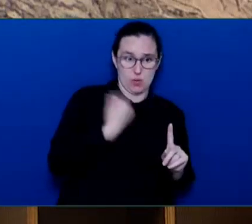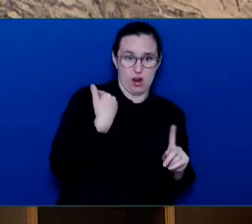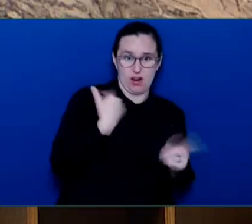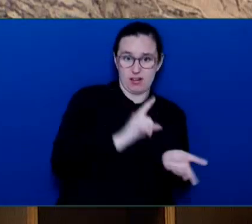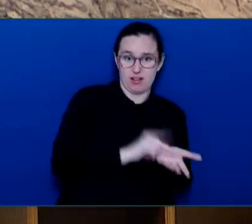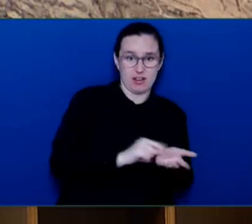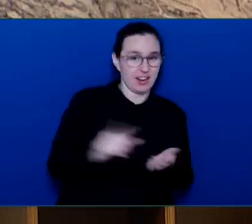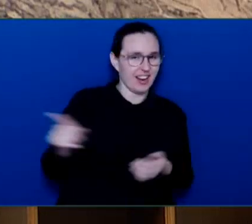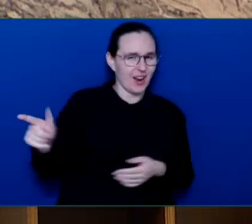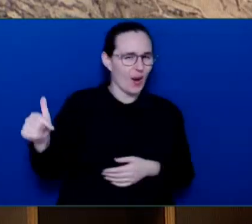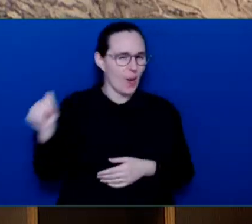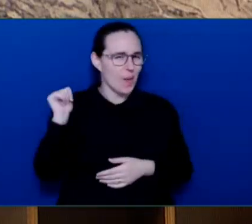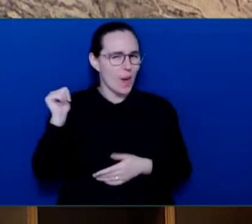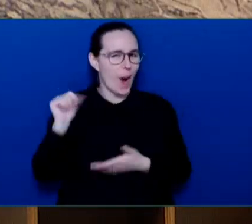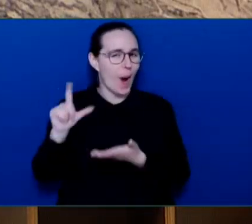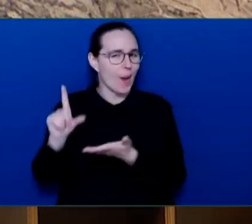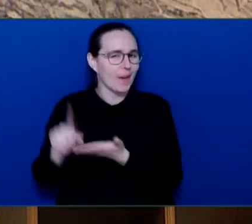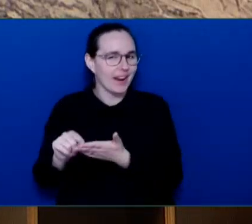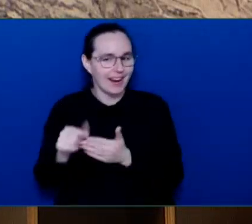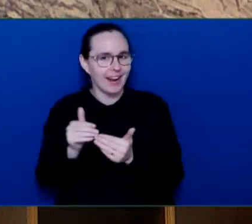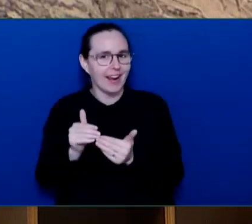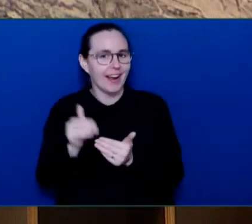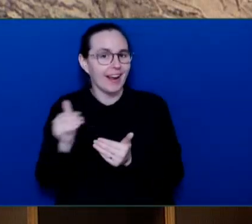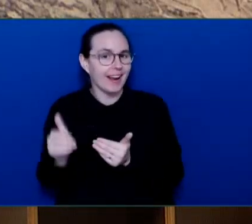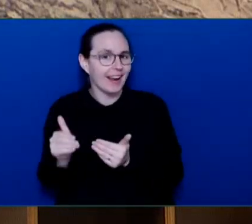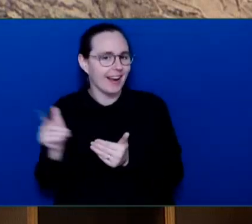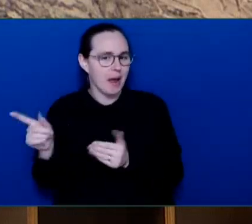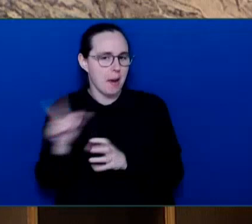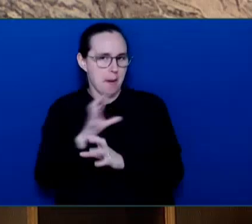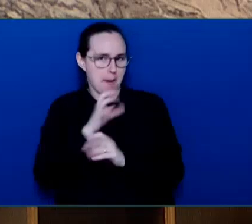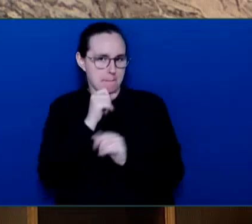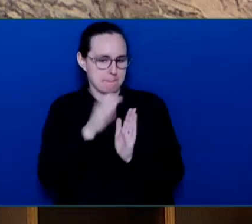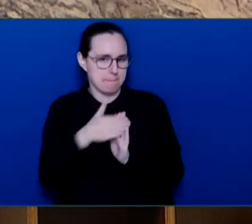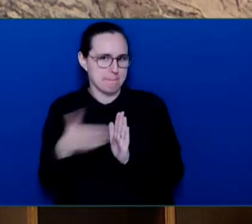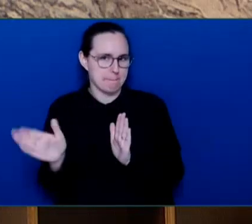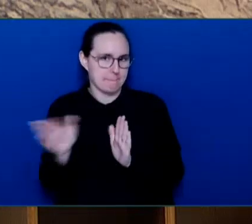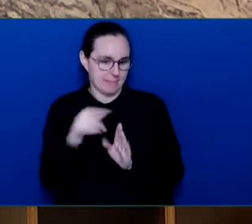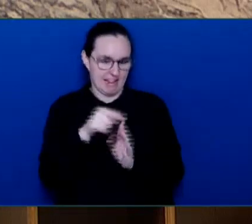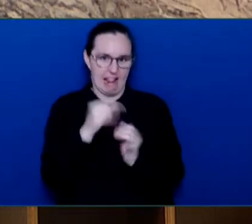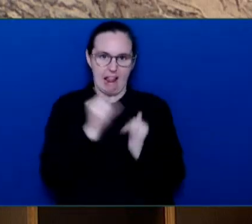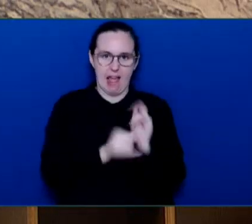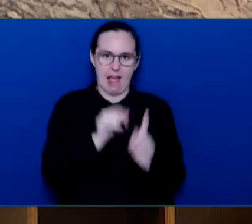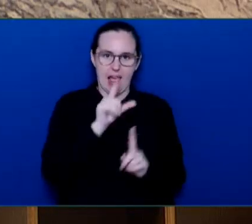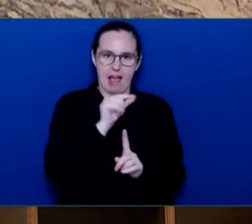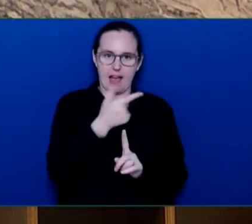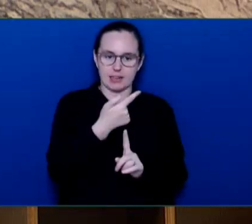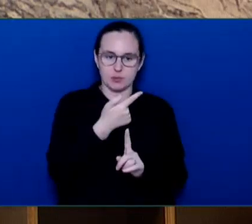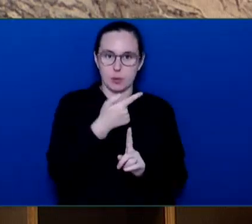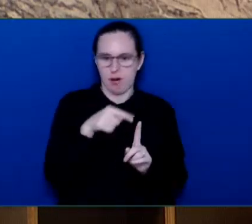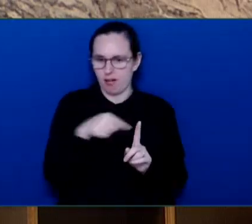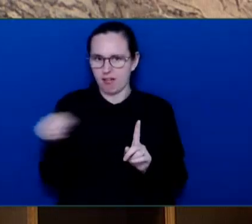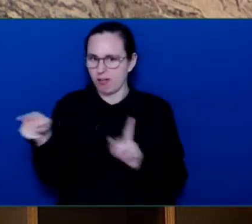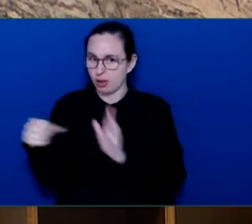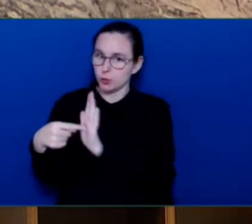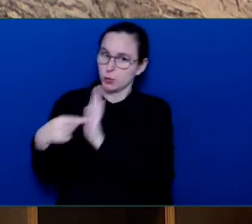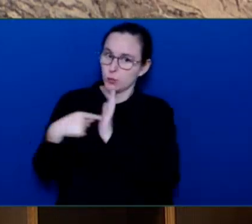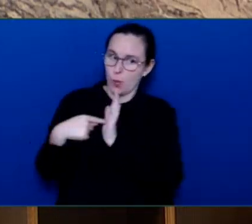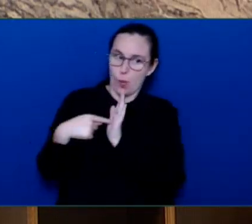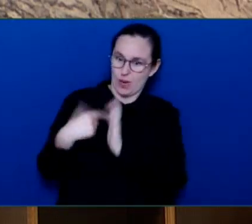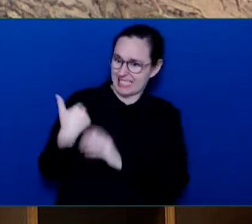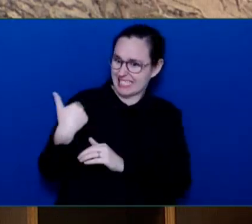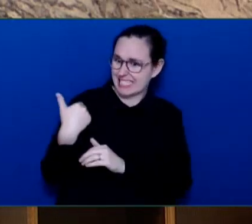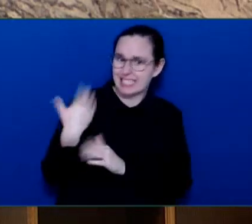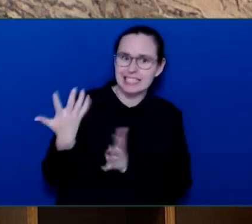to the public, which tells you a heck of a lot. What about the last couple of years to the minister? Instead, we've got this